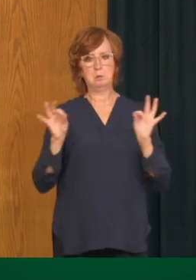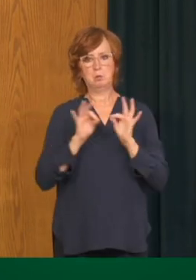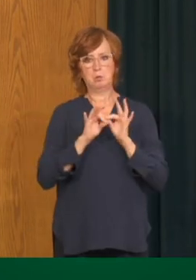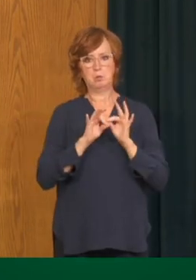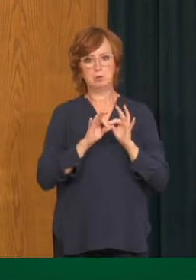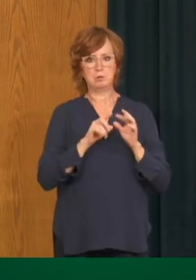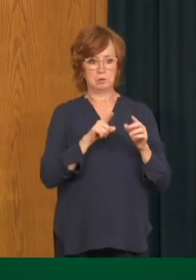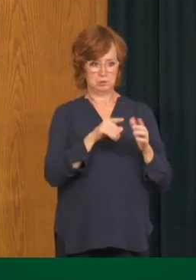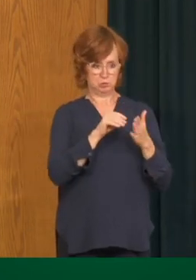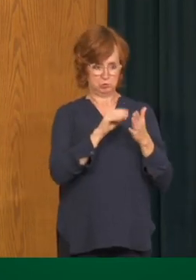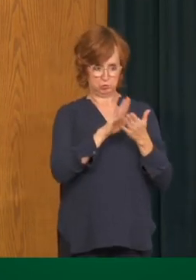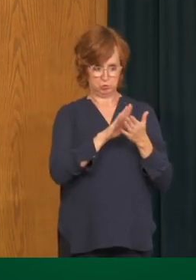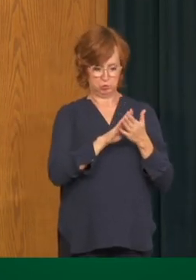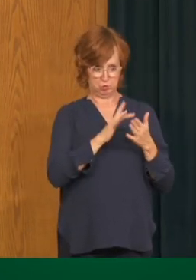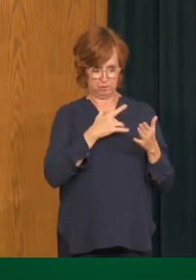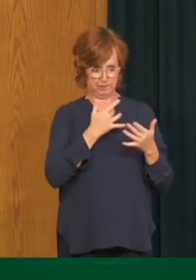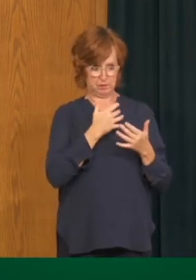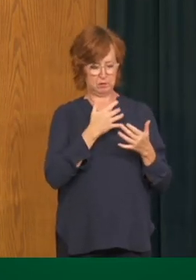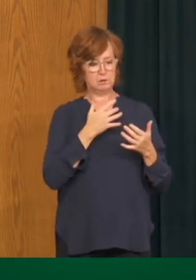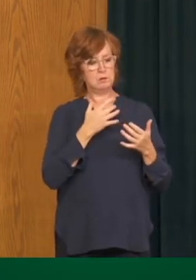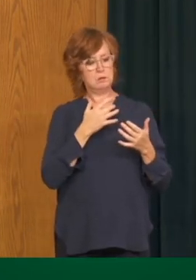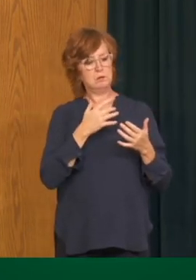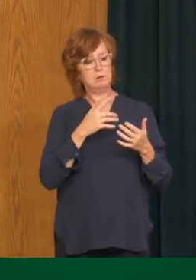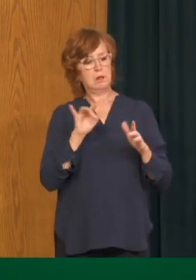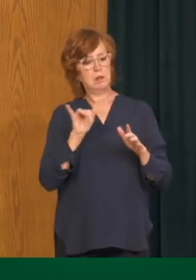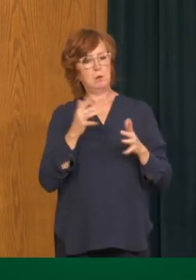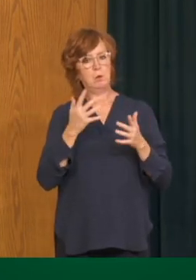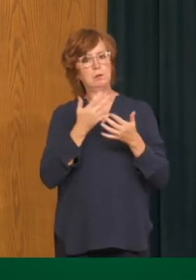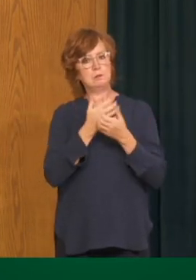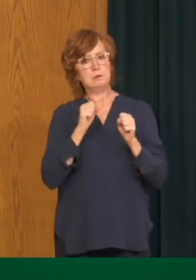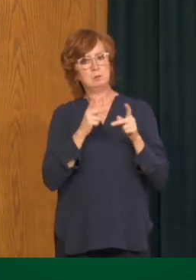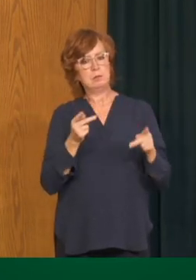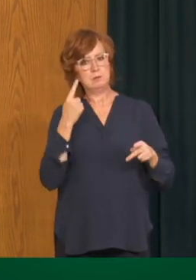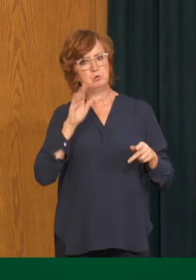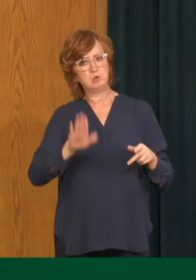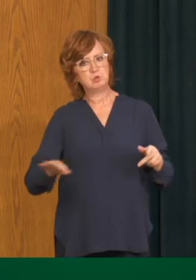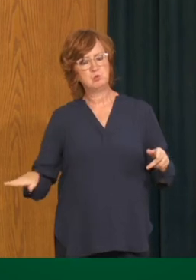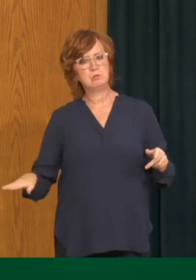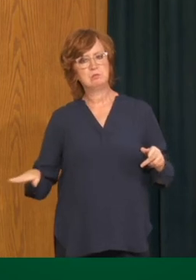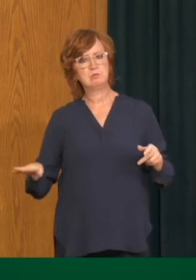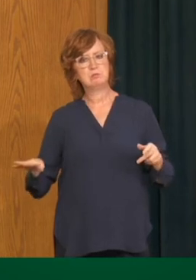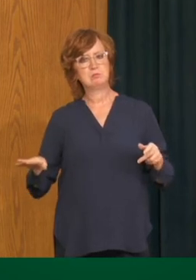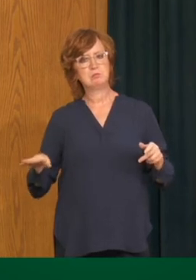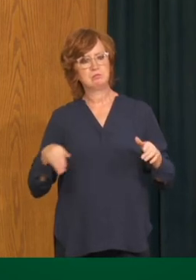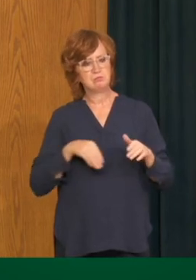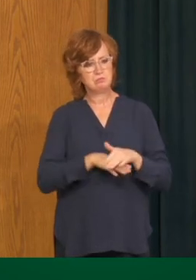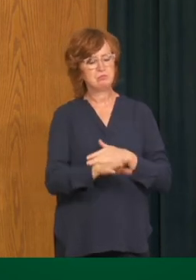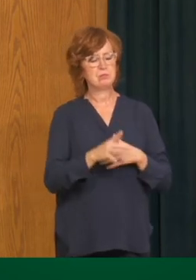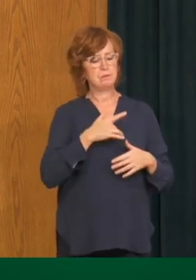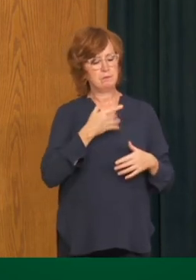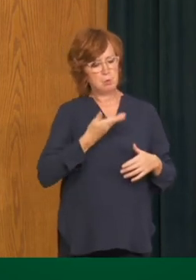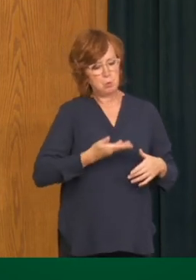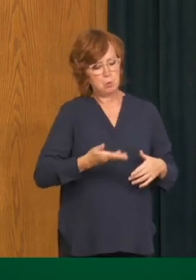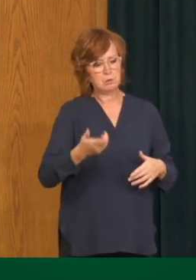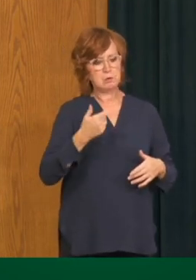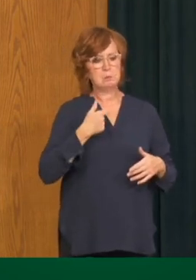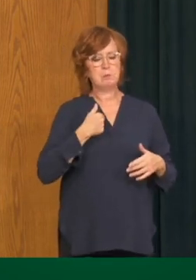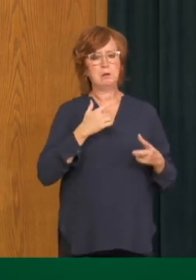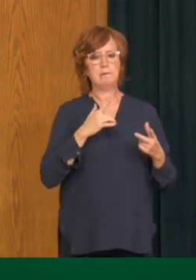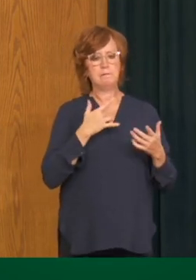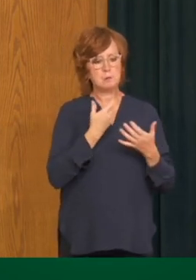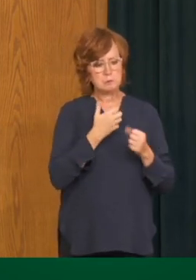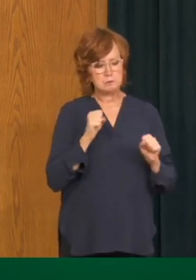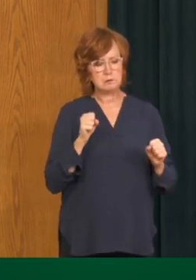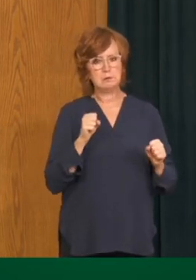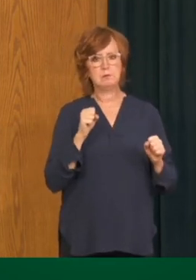must feel safe to children and a welcoming place, but it will be a bit different in terms of how school starts, how recess